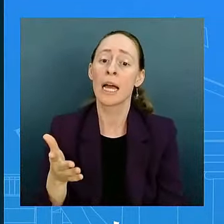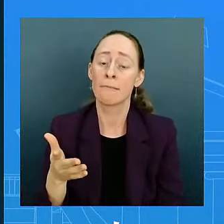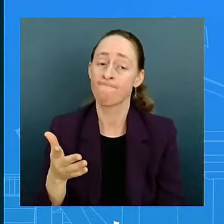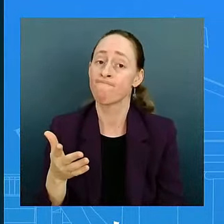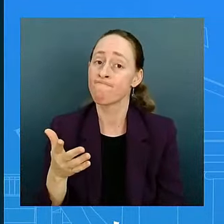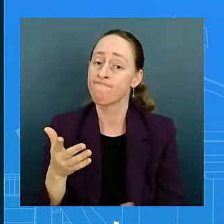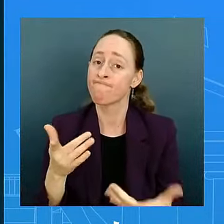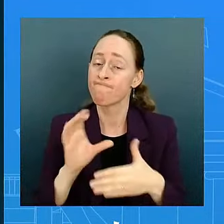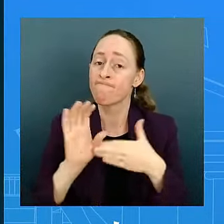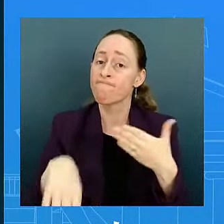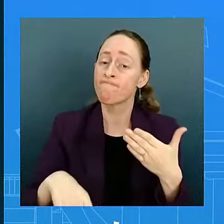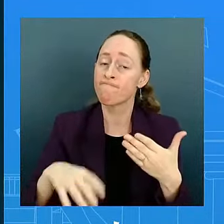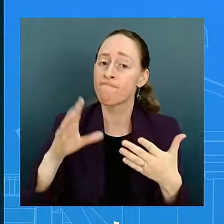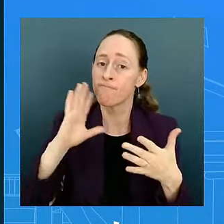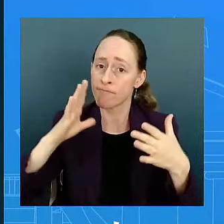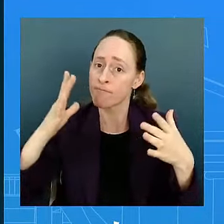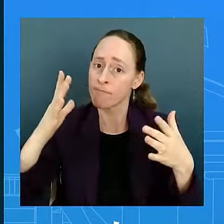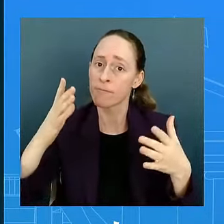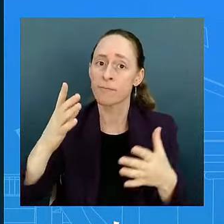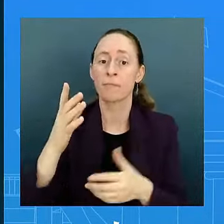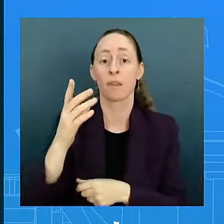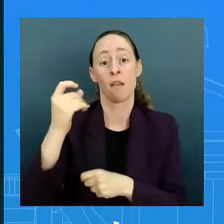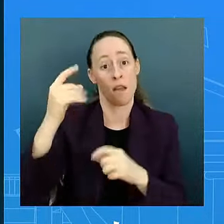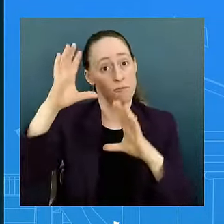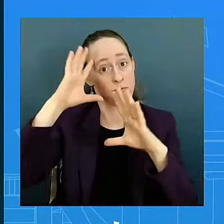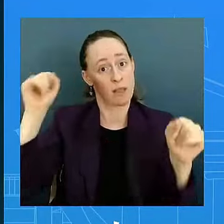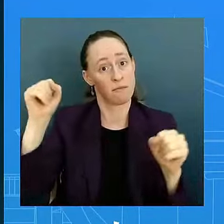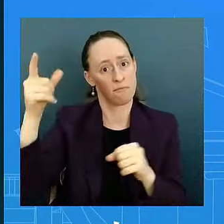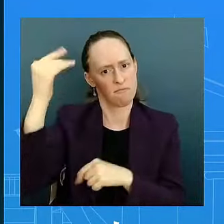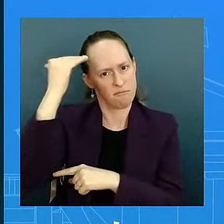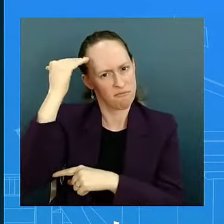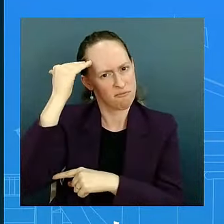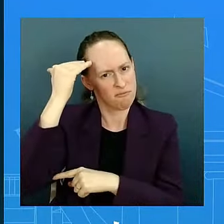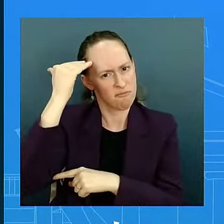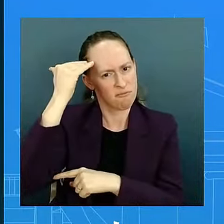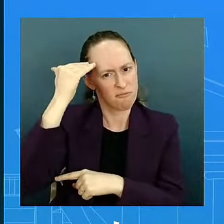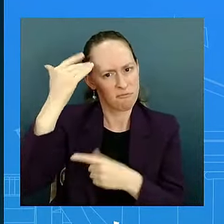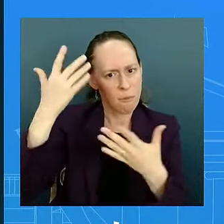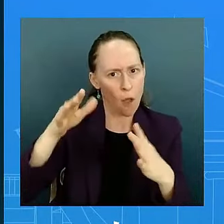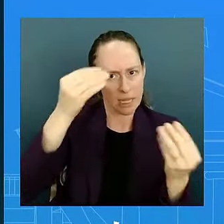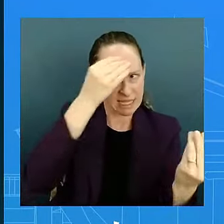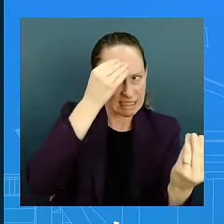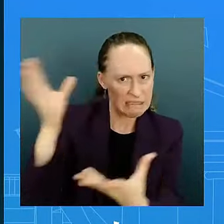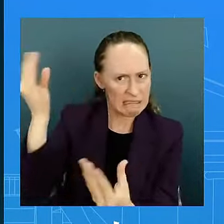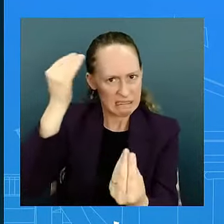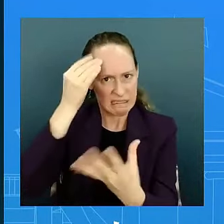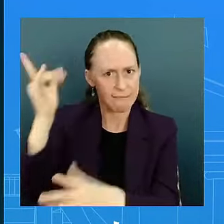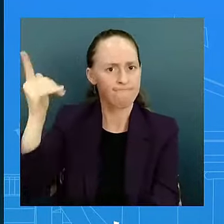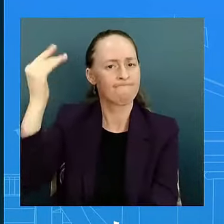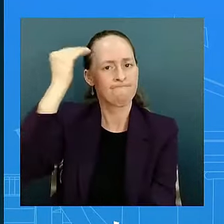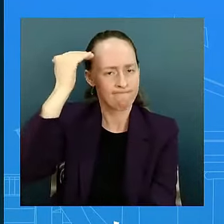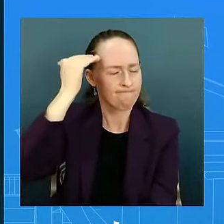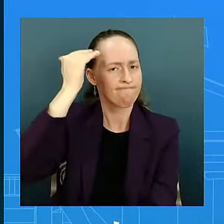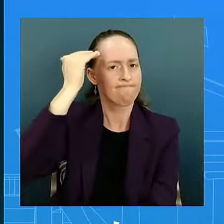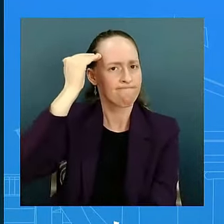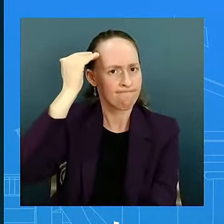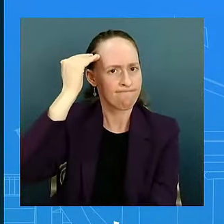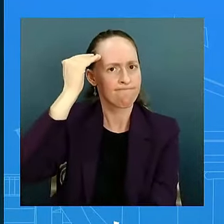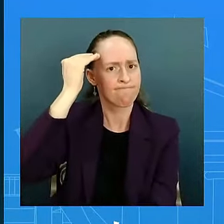was briefed on the attack as it was underway. And the 7 members were injured in the